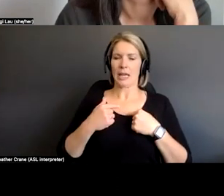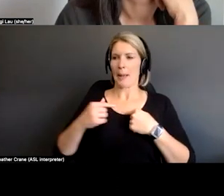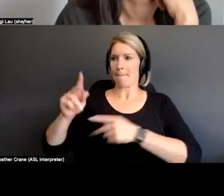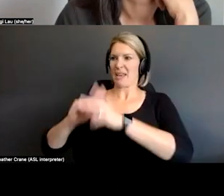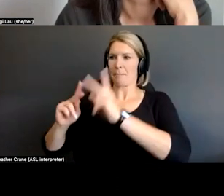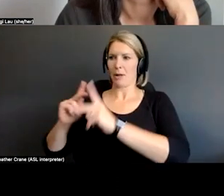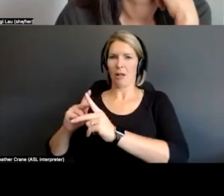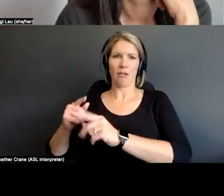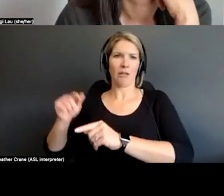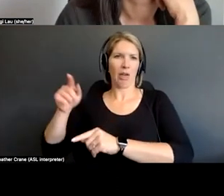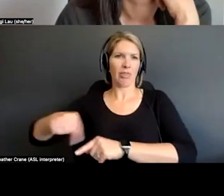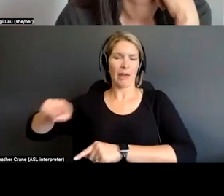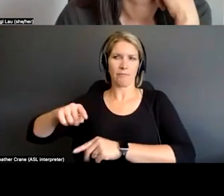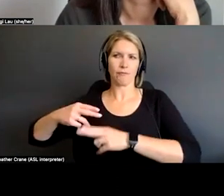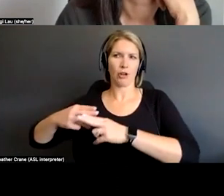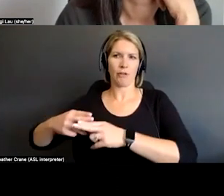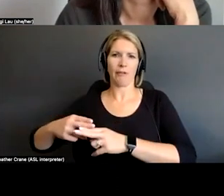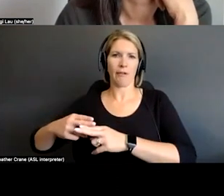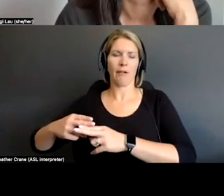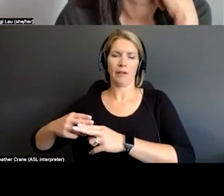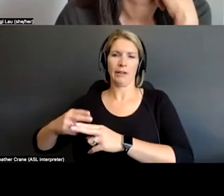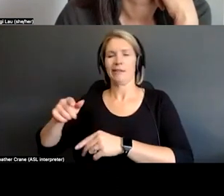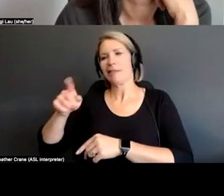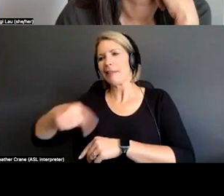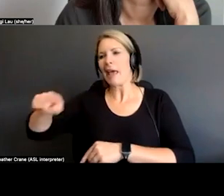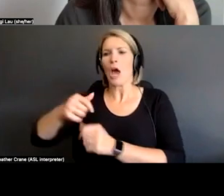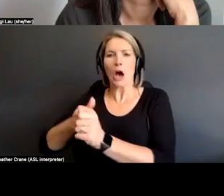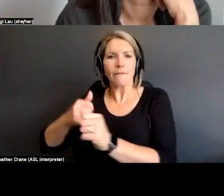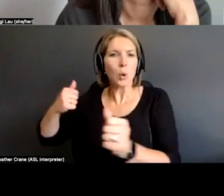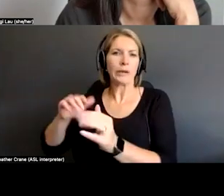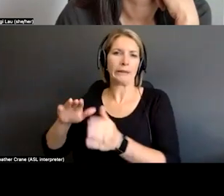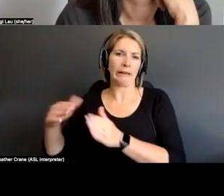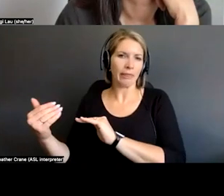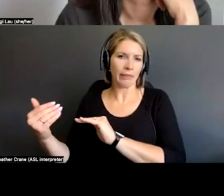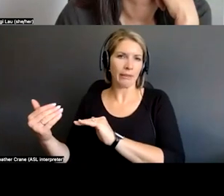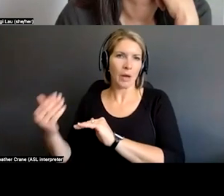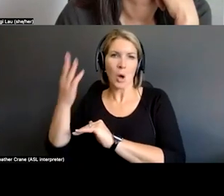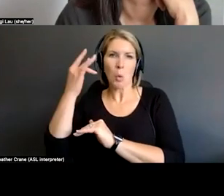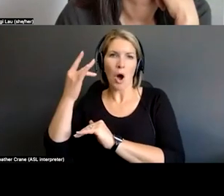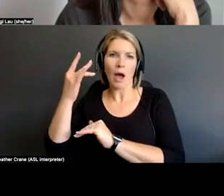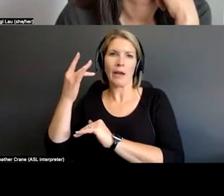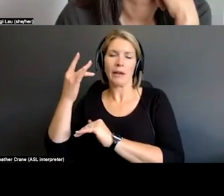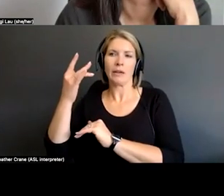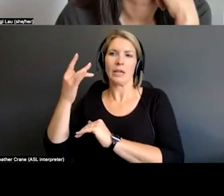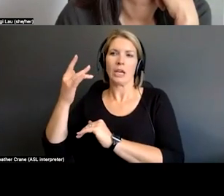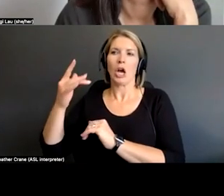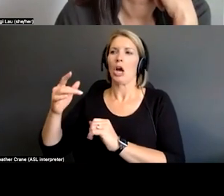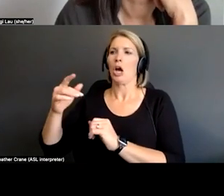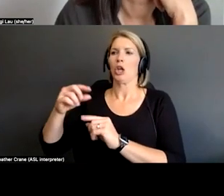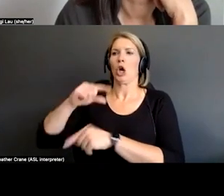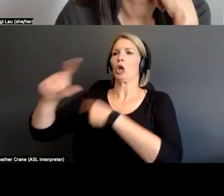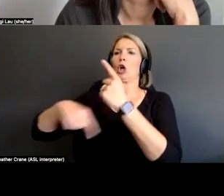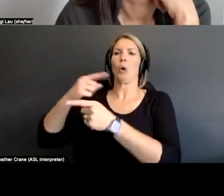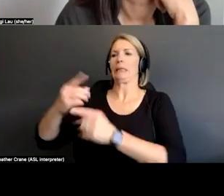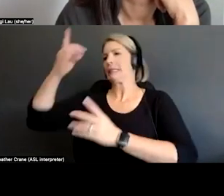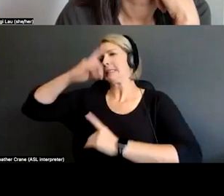from avoided death from a global plague by basically getting themselves freeze wrapped. And then you're sent to